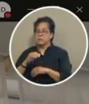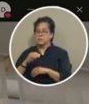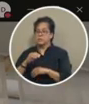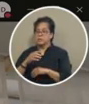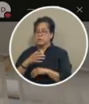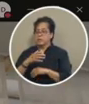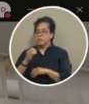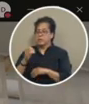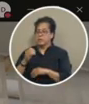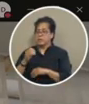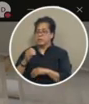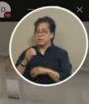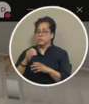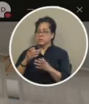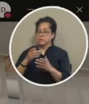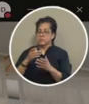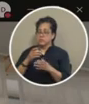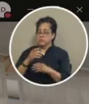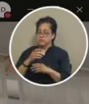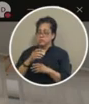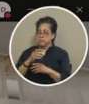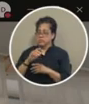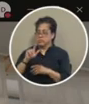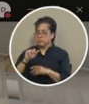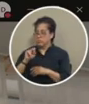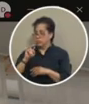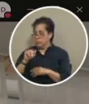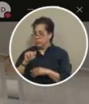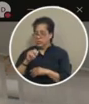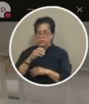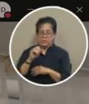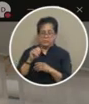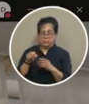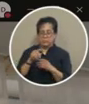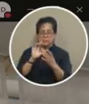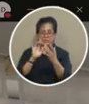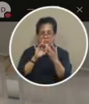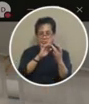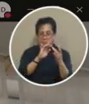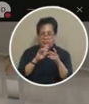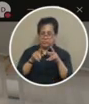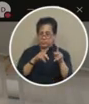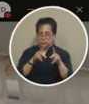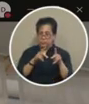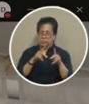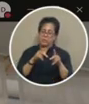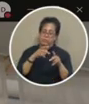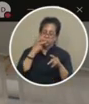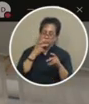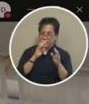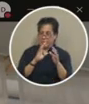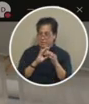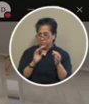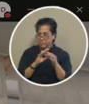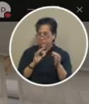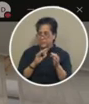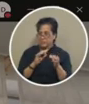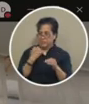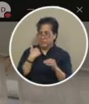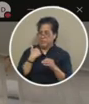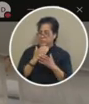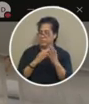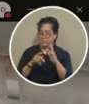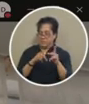numbers and Ms. Prine or whoever else can do their best to reach out to them and help them get on for public comment if they're having some